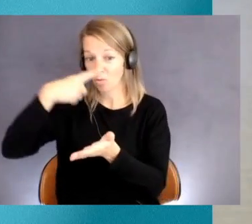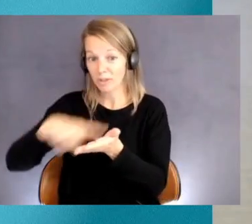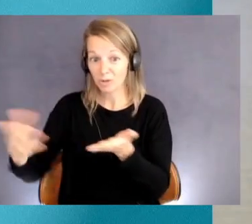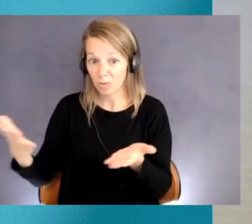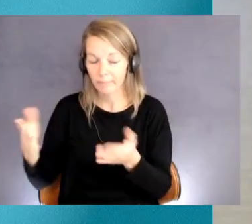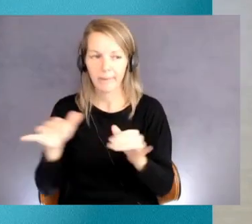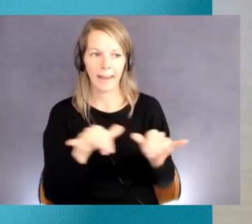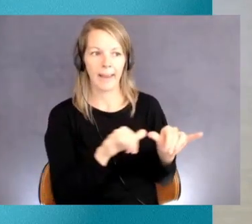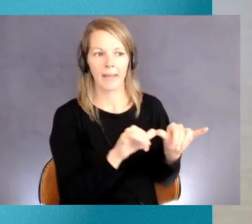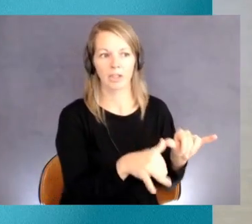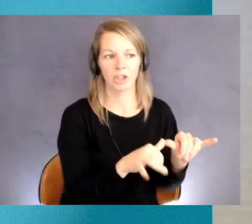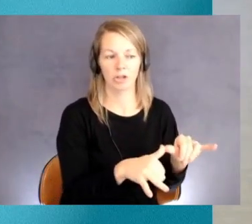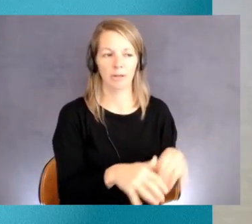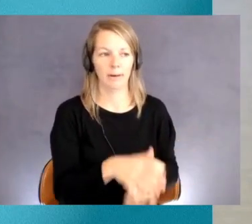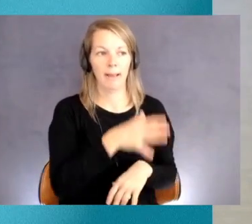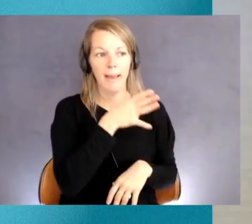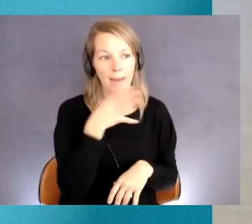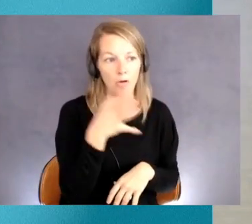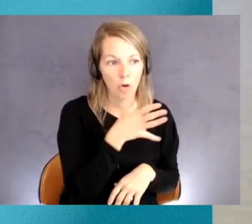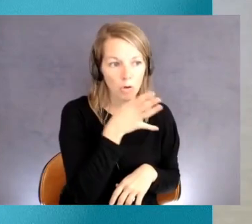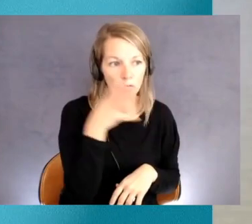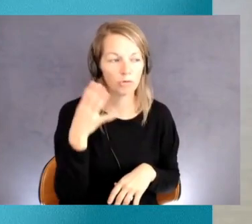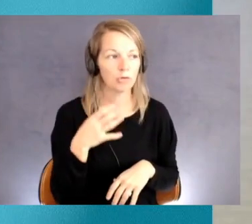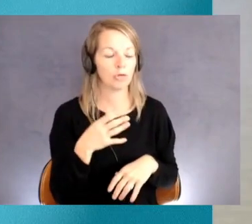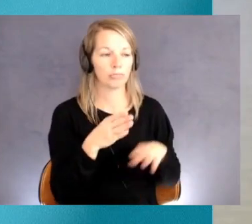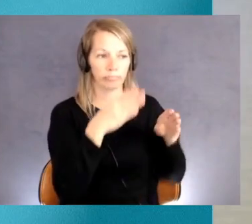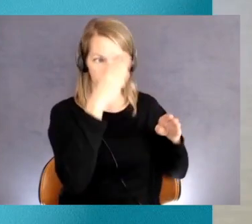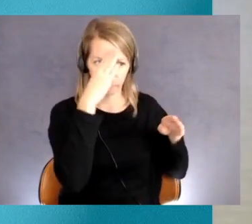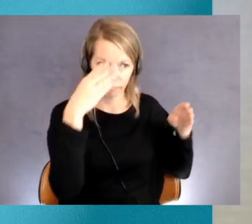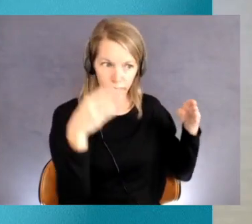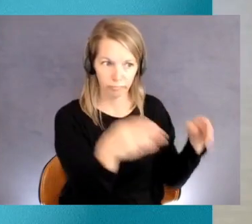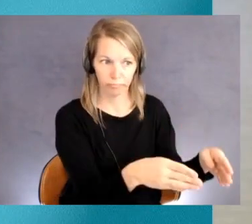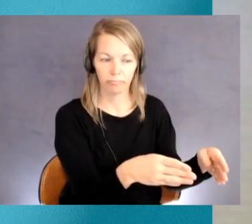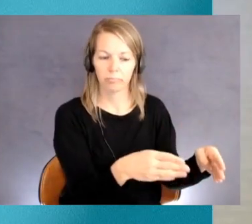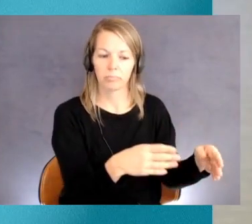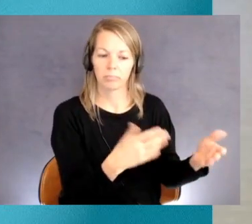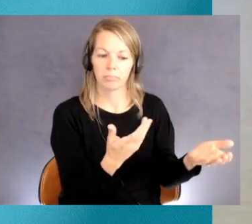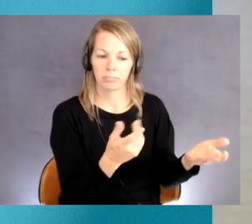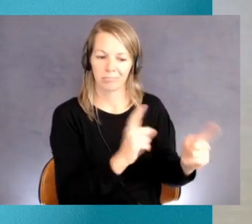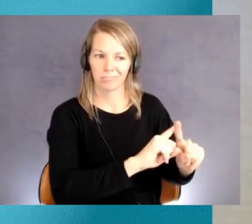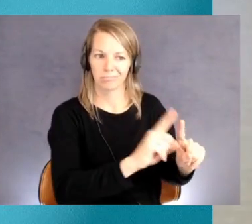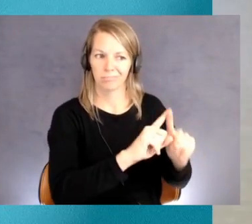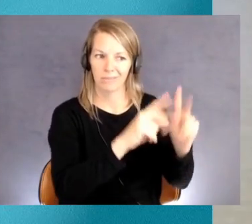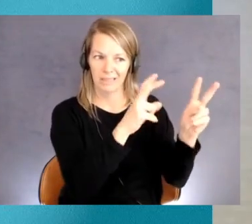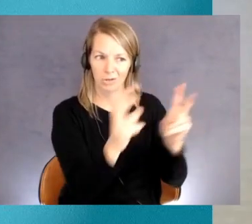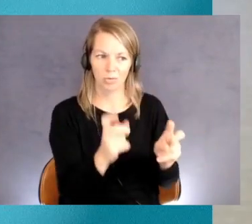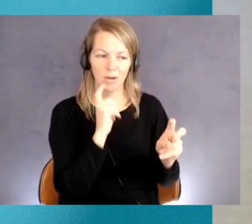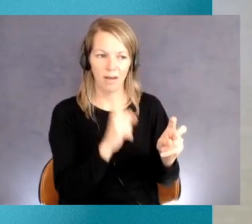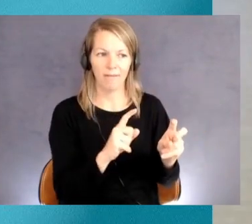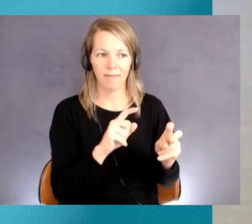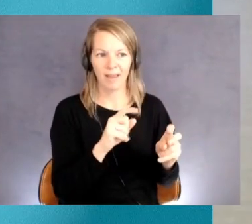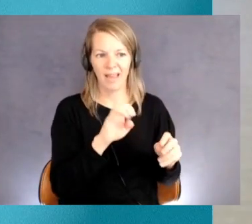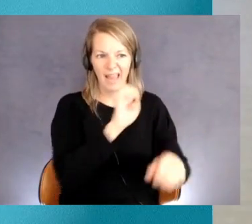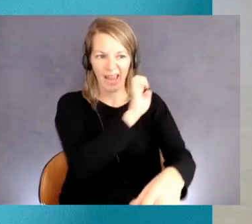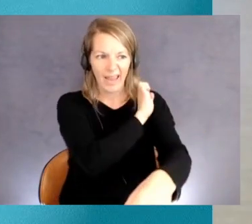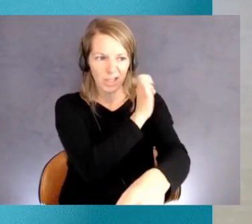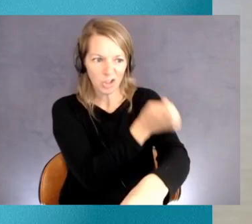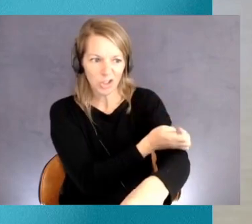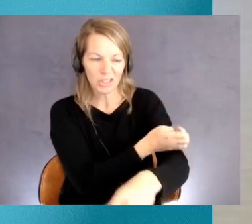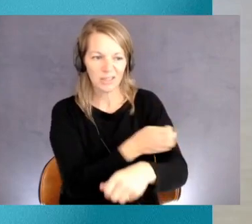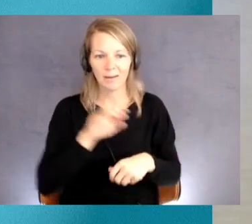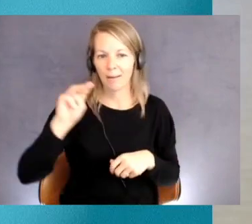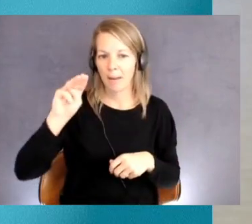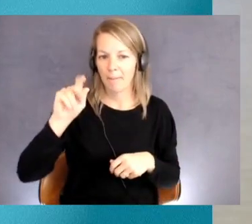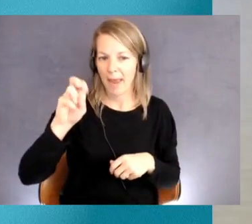engineering and agriculture and really looking at the issue of matter and energy, right? How to split an atom to